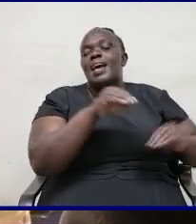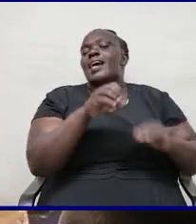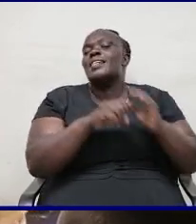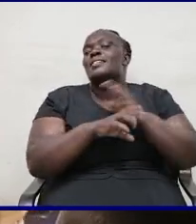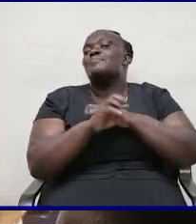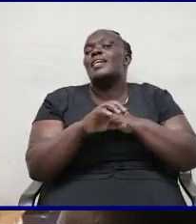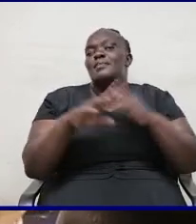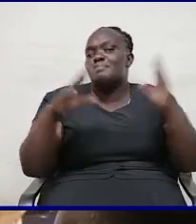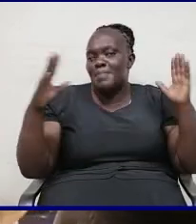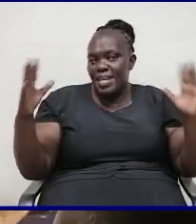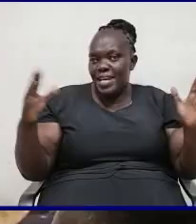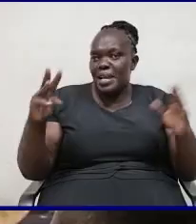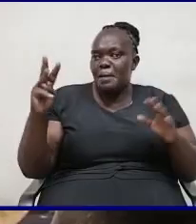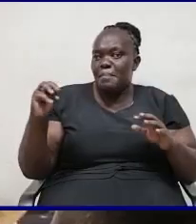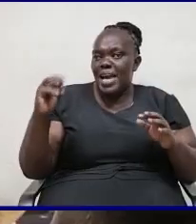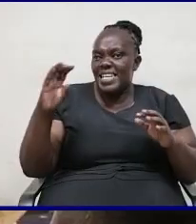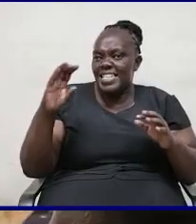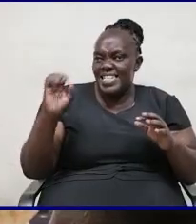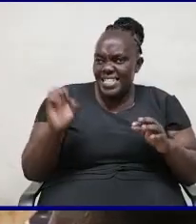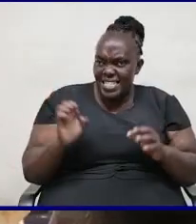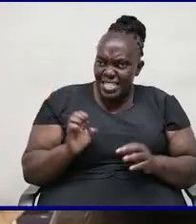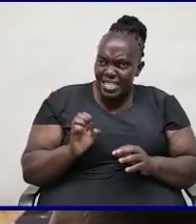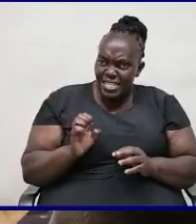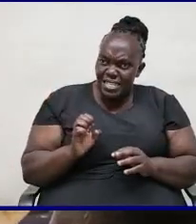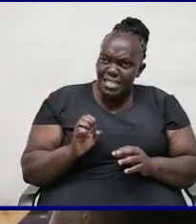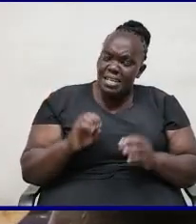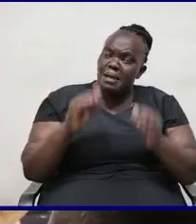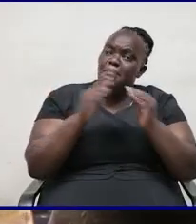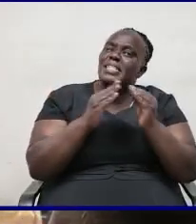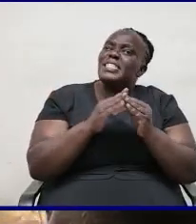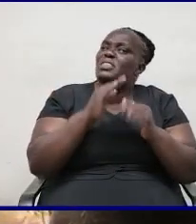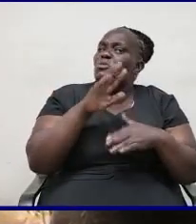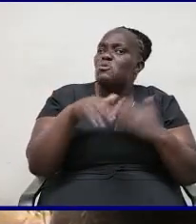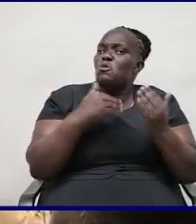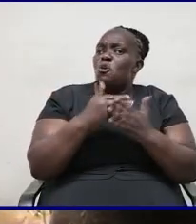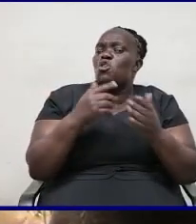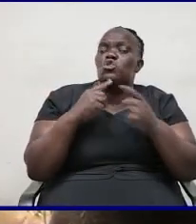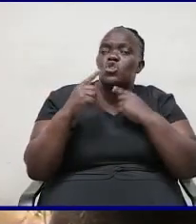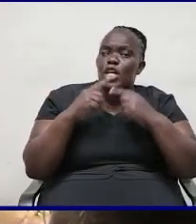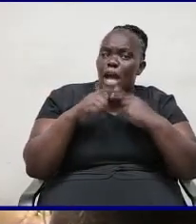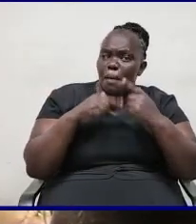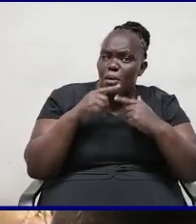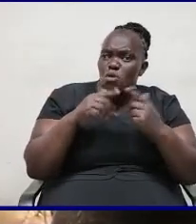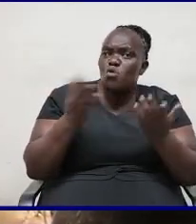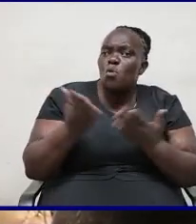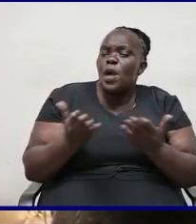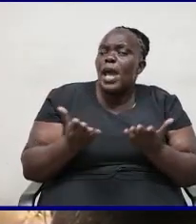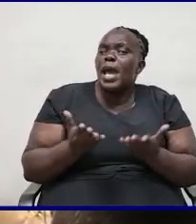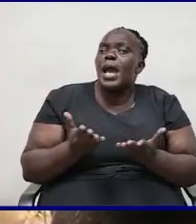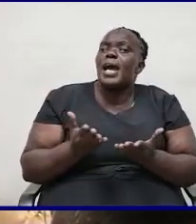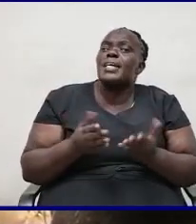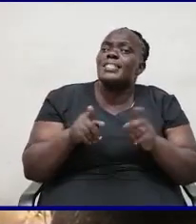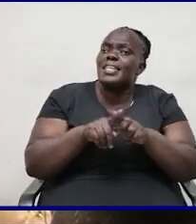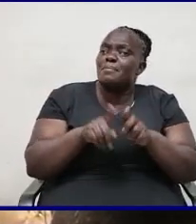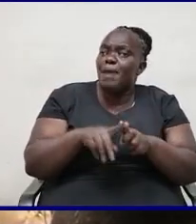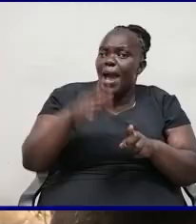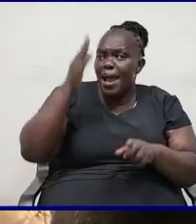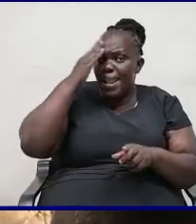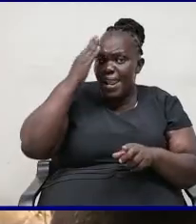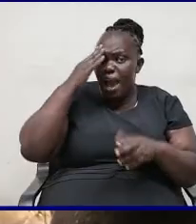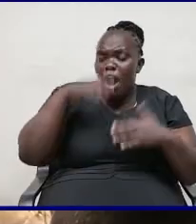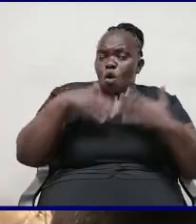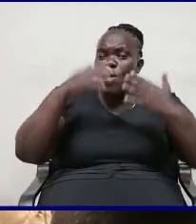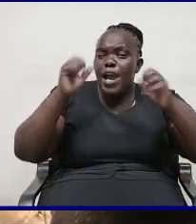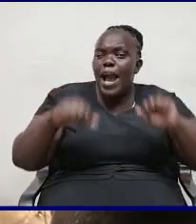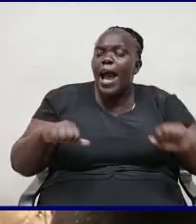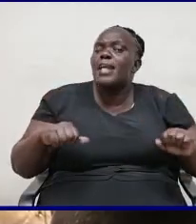The other major product is the mice, the meetings and so on that we are talking about, where we are really identifying how